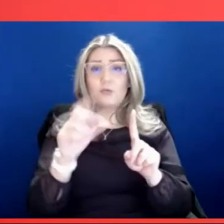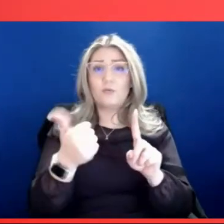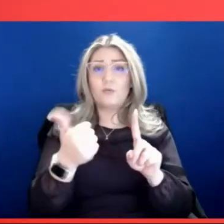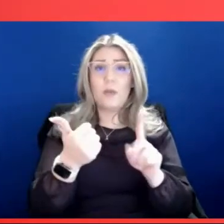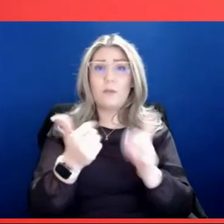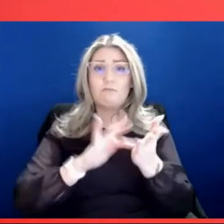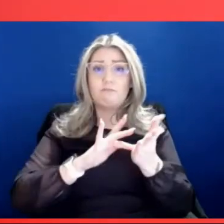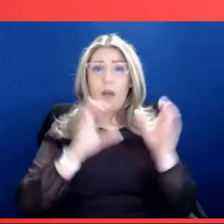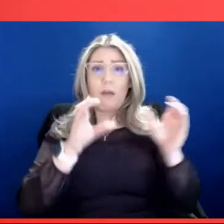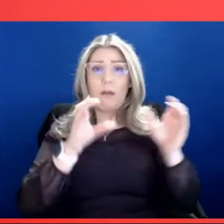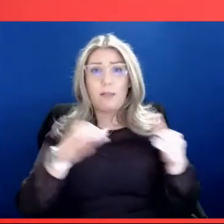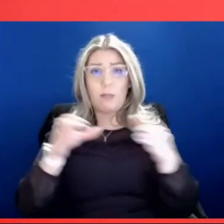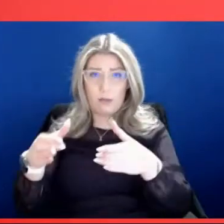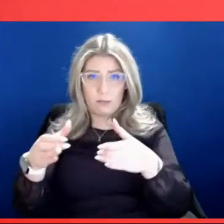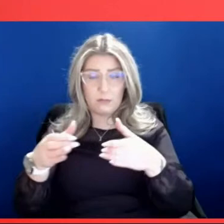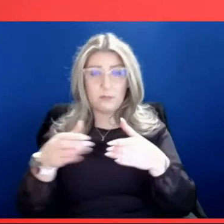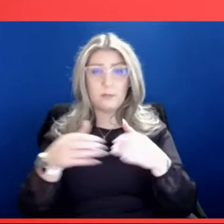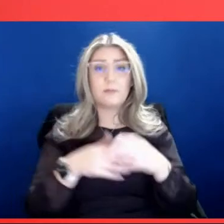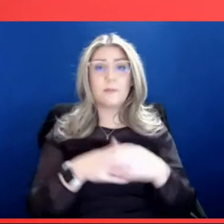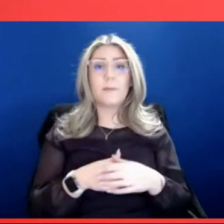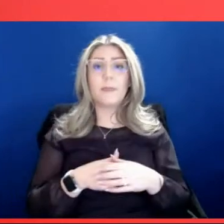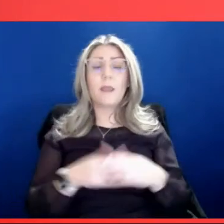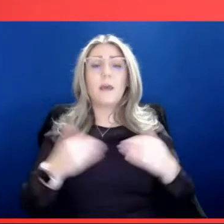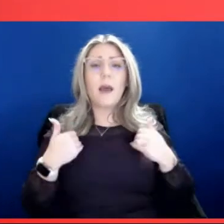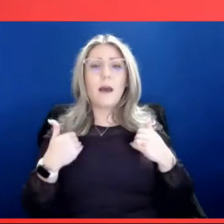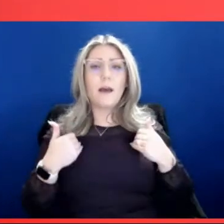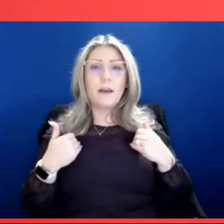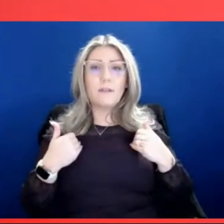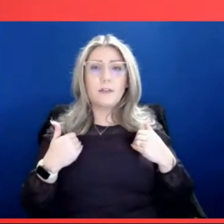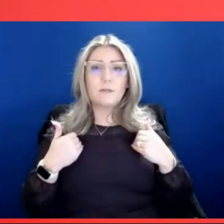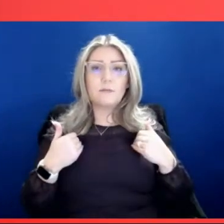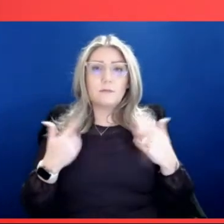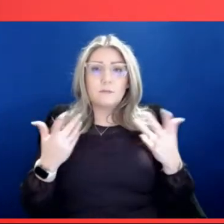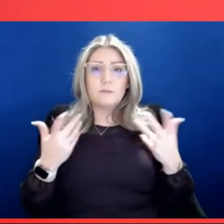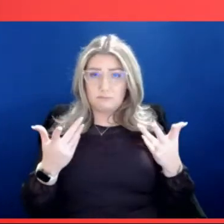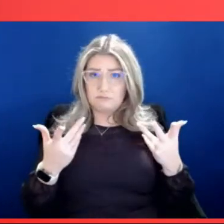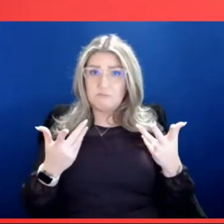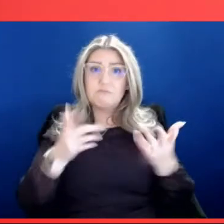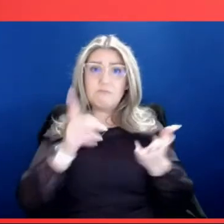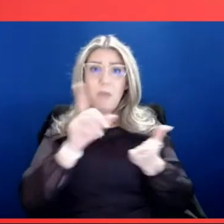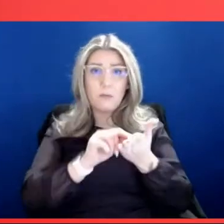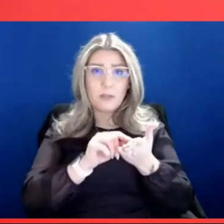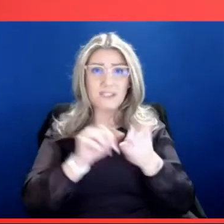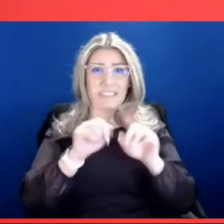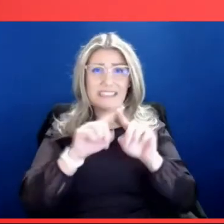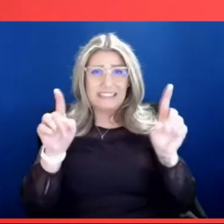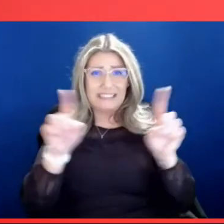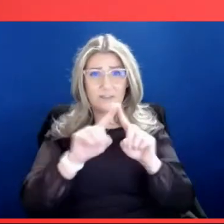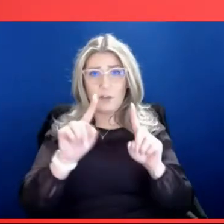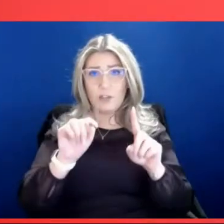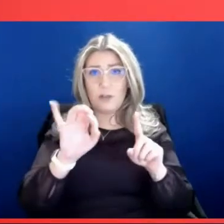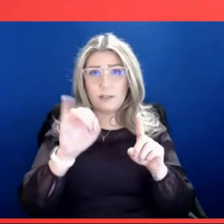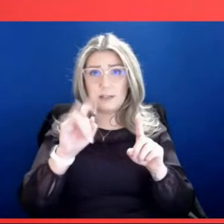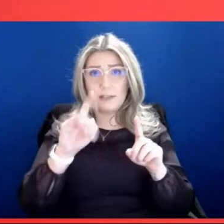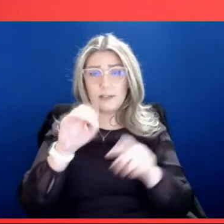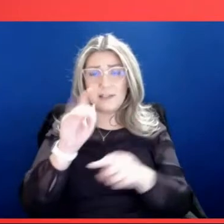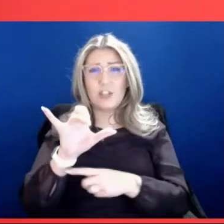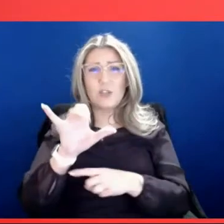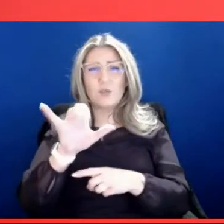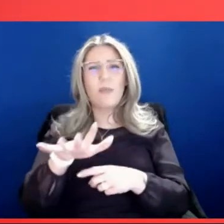that have appeared that do have different toxicities. So that area of the number of these